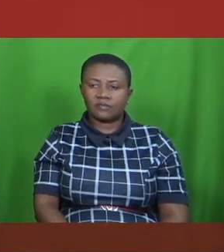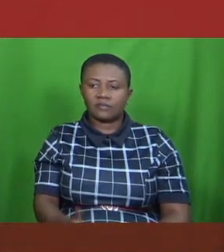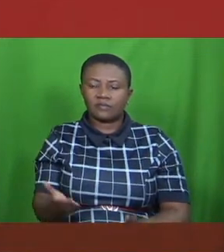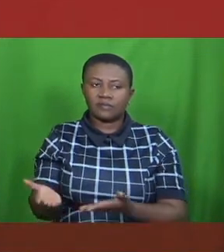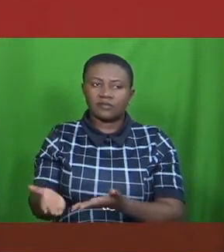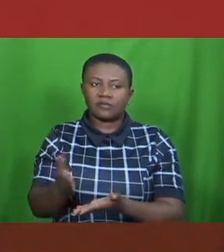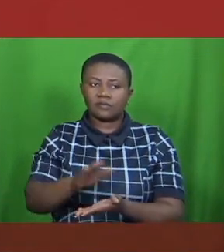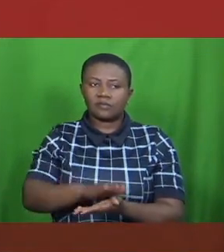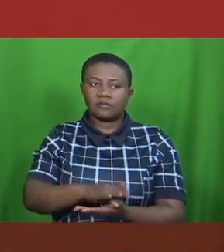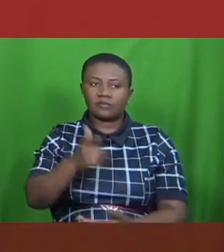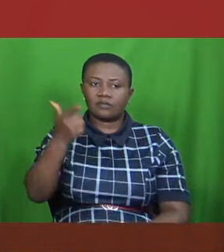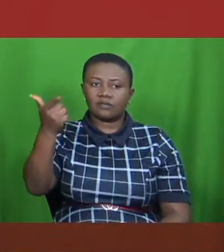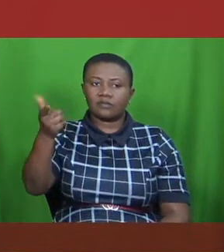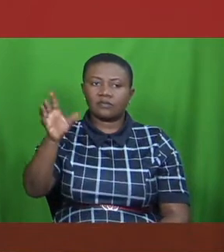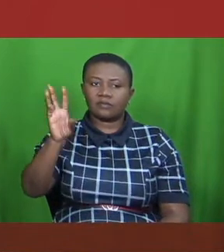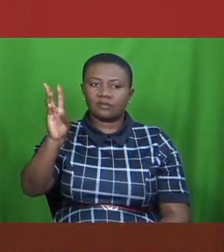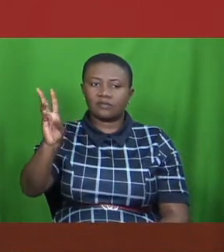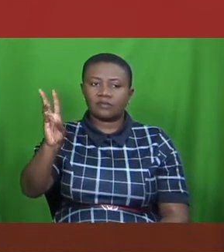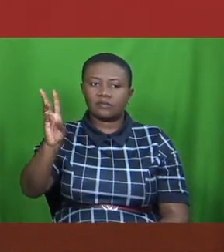26.